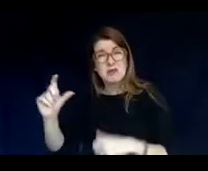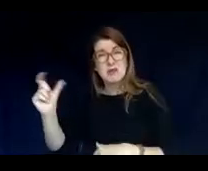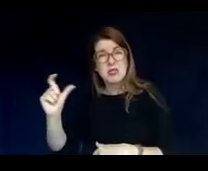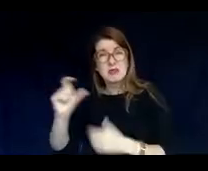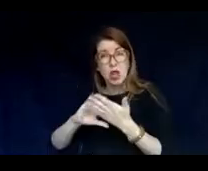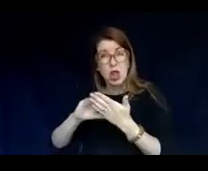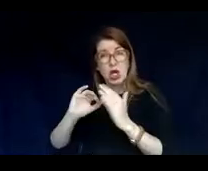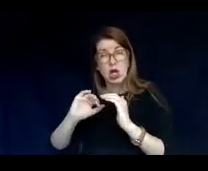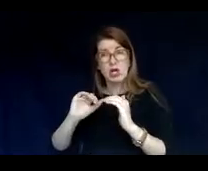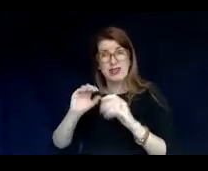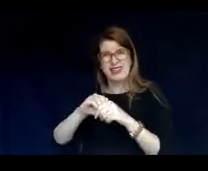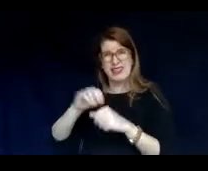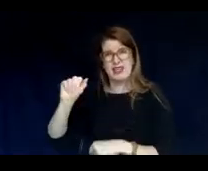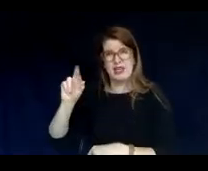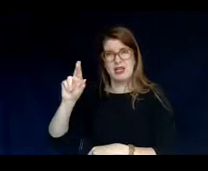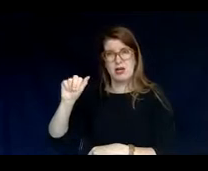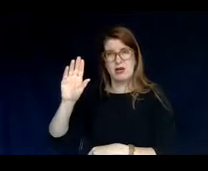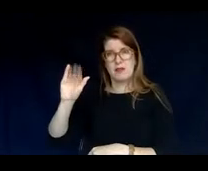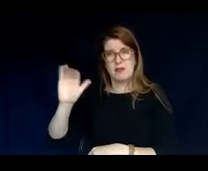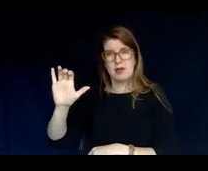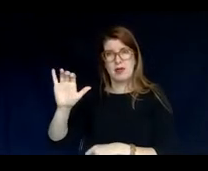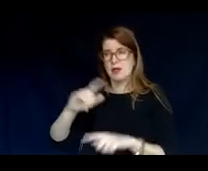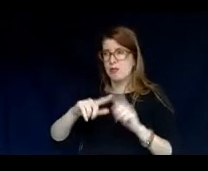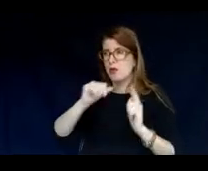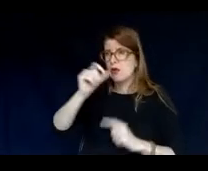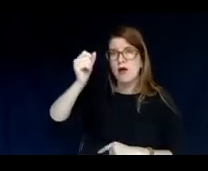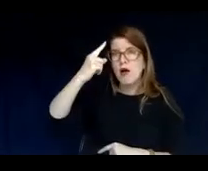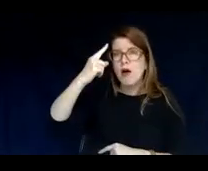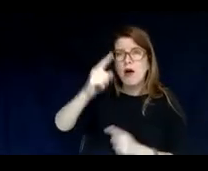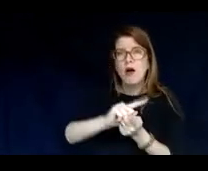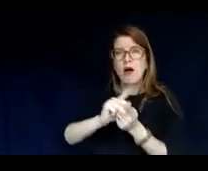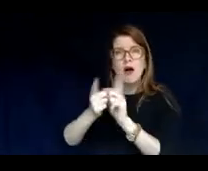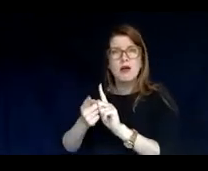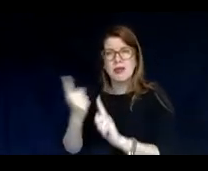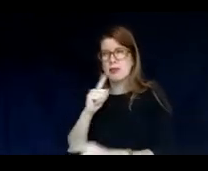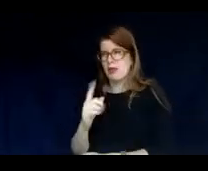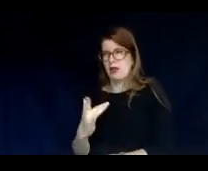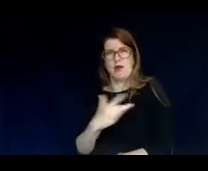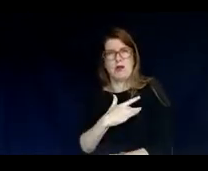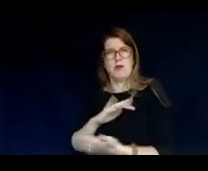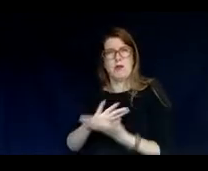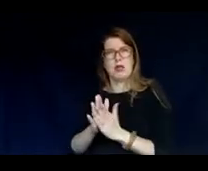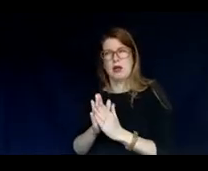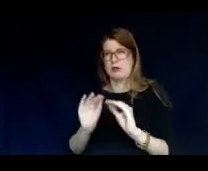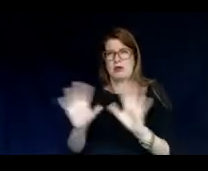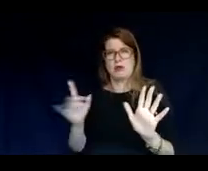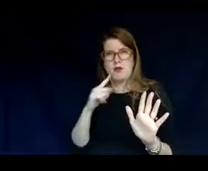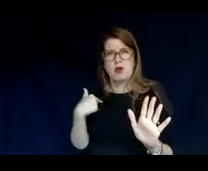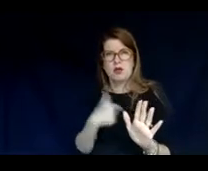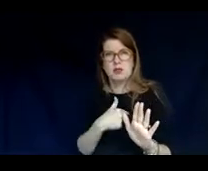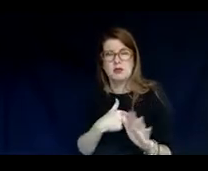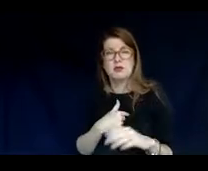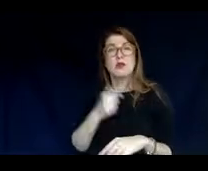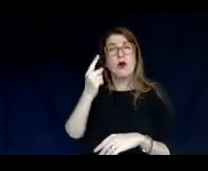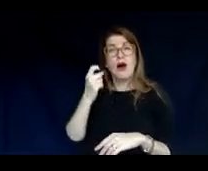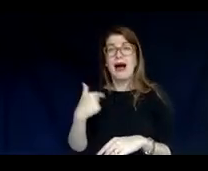taught the language of the Quran, which is Arabic, but we're not taught to translate it into something that becomes relational to us. So here I was. I